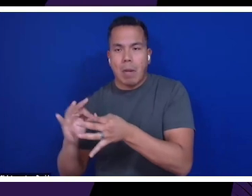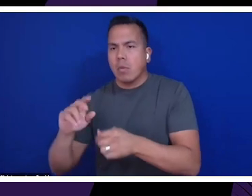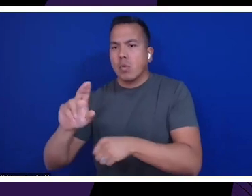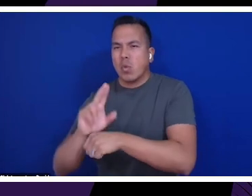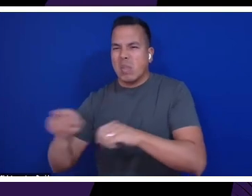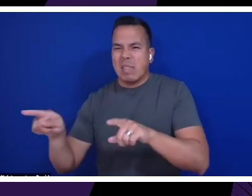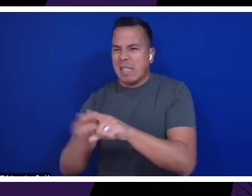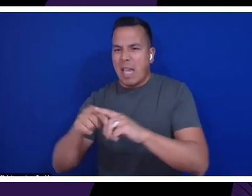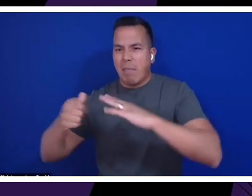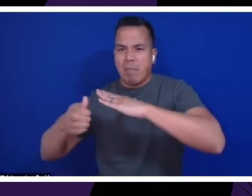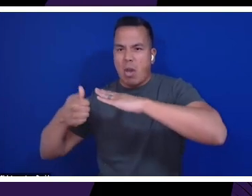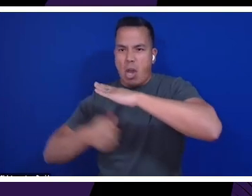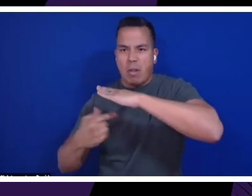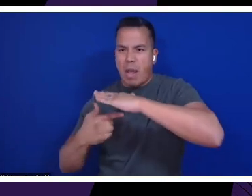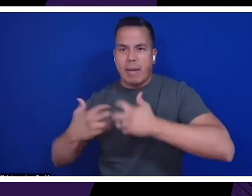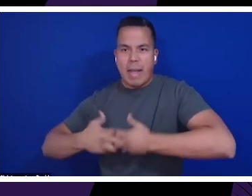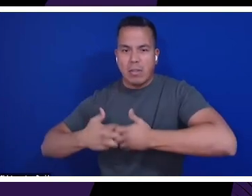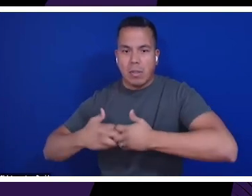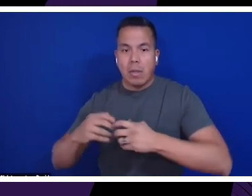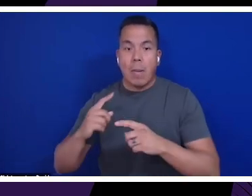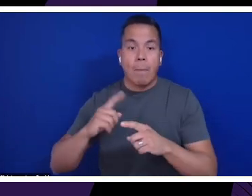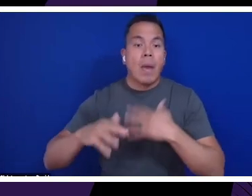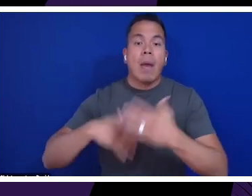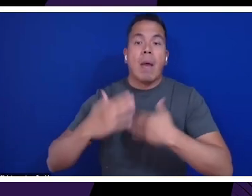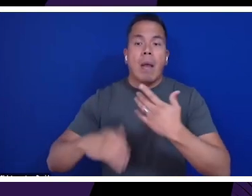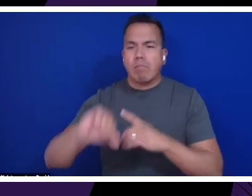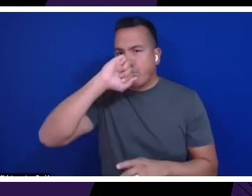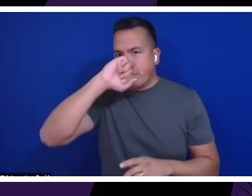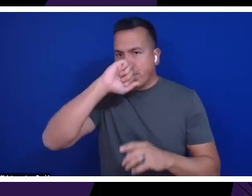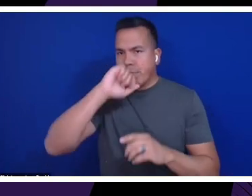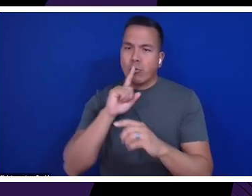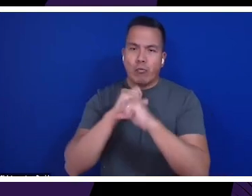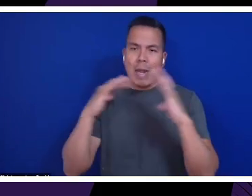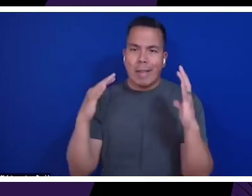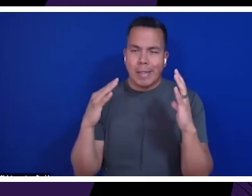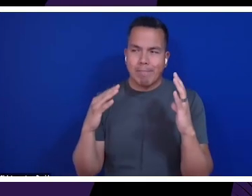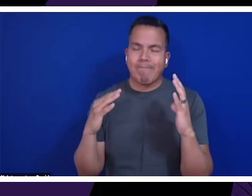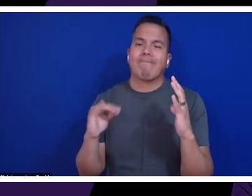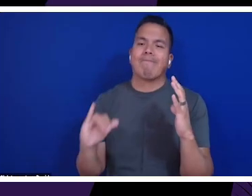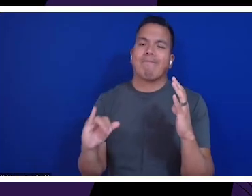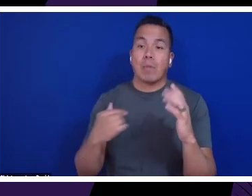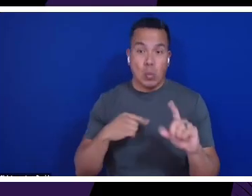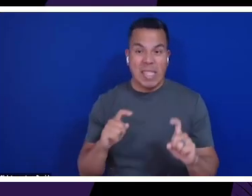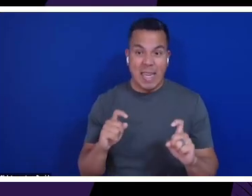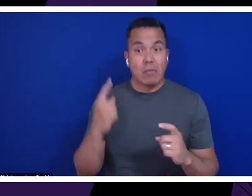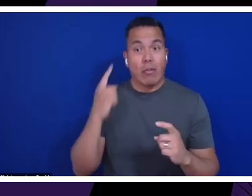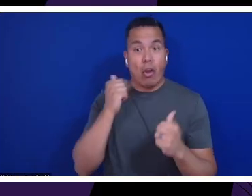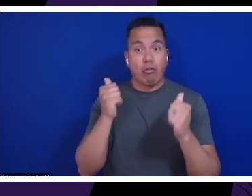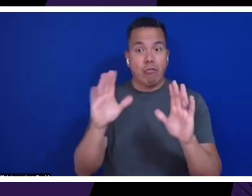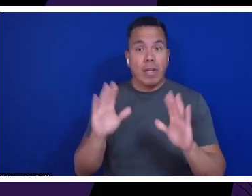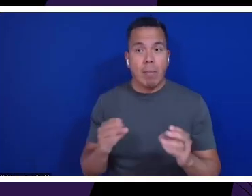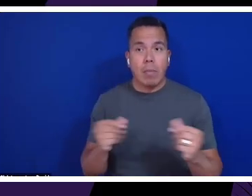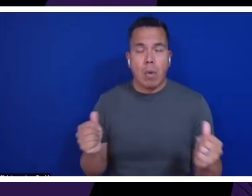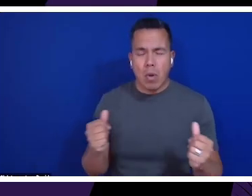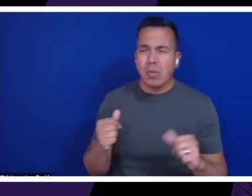engine. But here's where theory met reality and reality won. As we tested this approach and thought about real-world usage, one